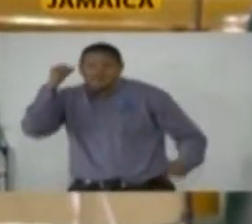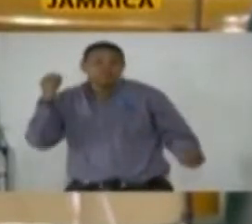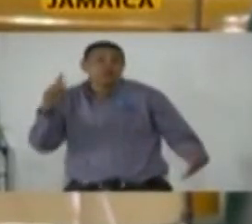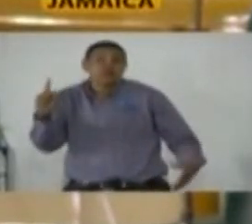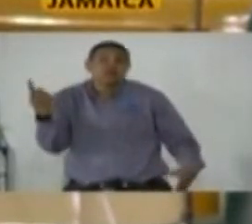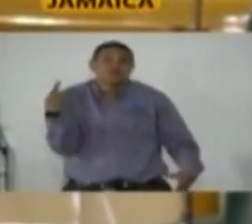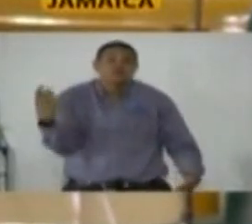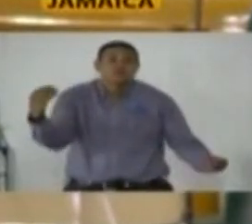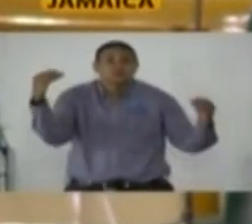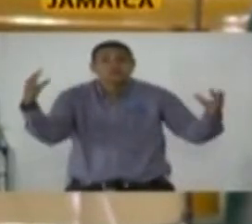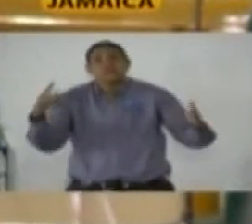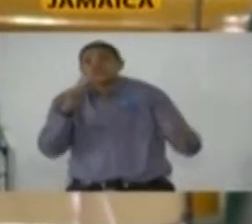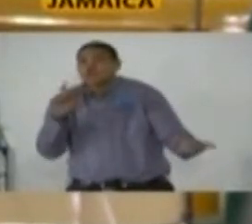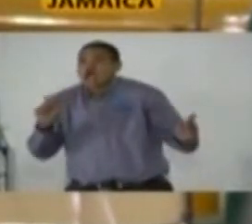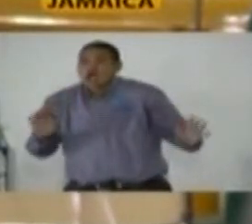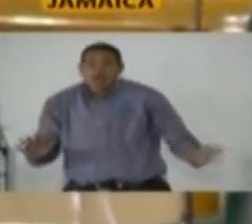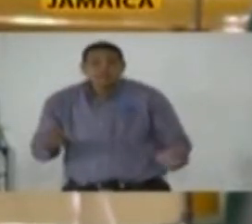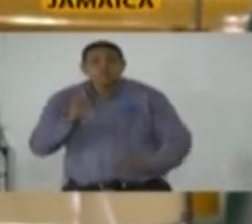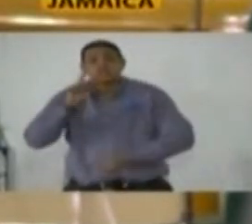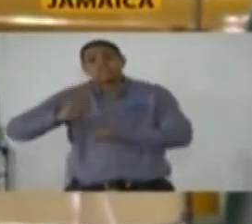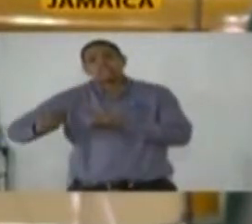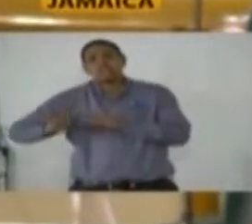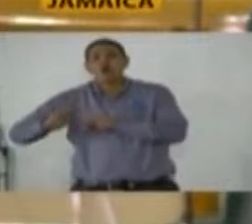and administrators and ordinary